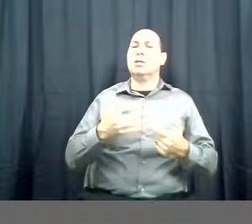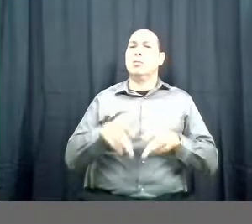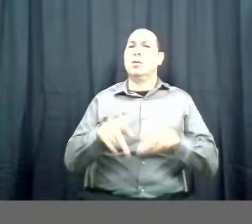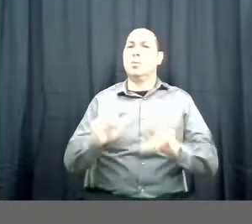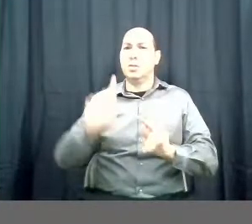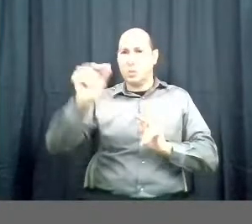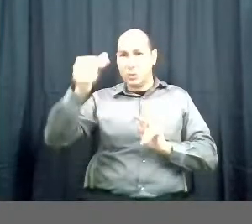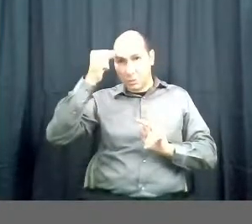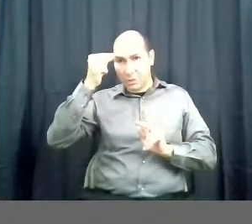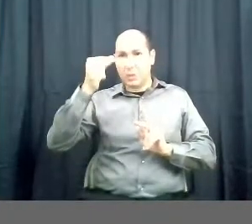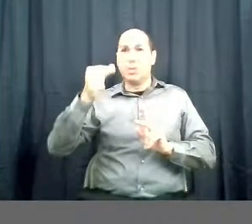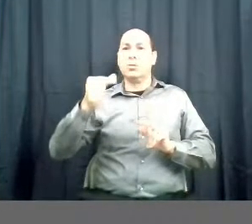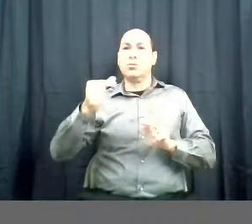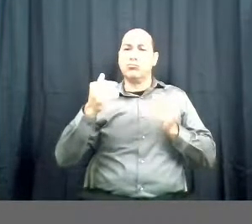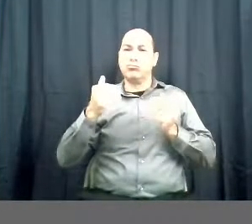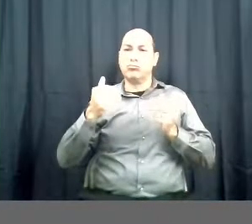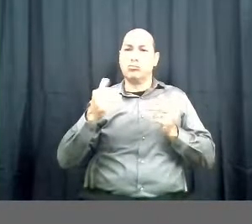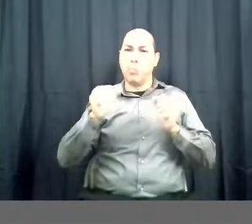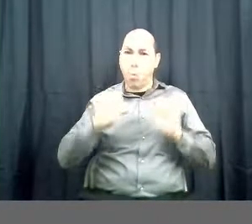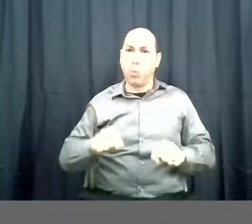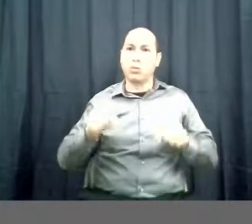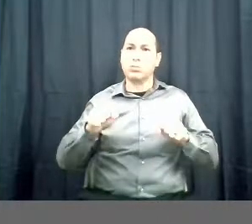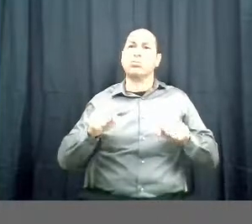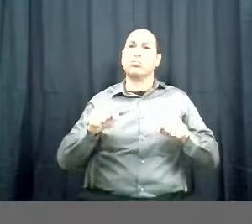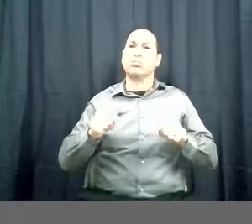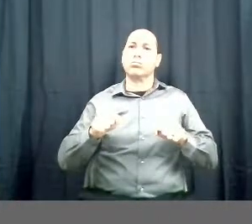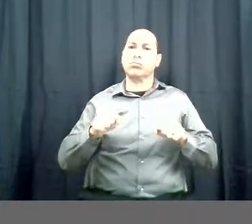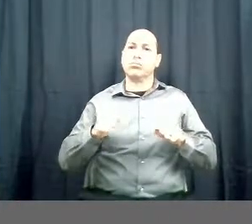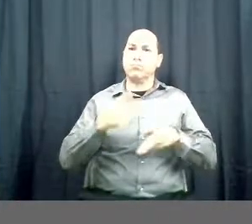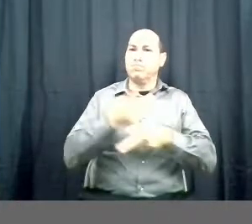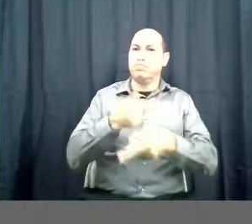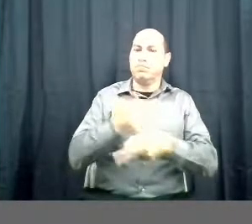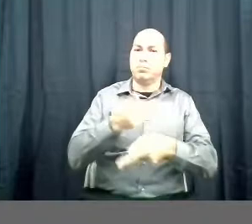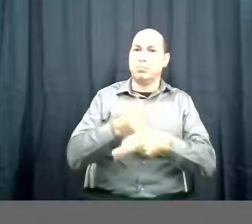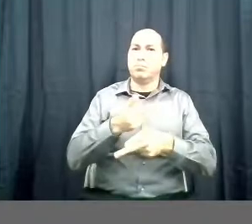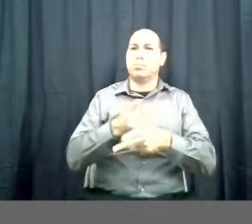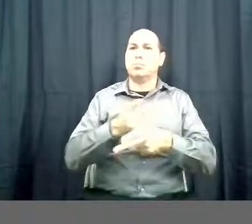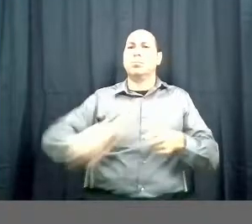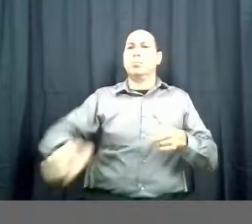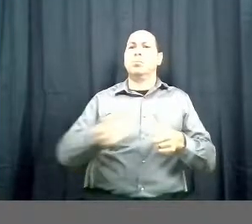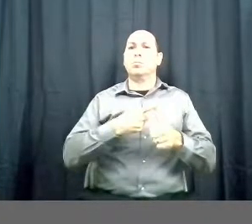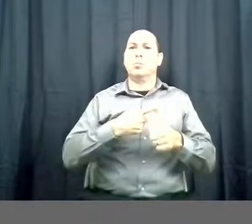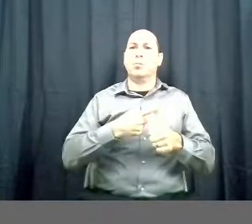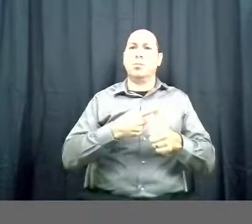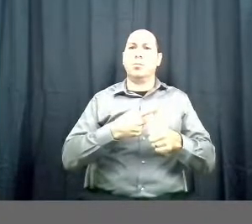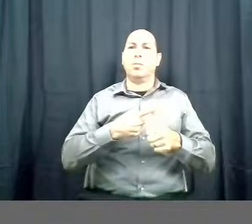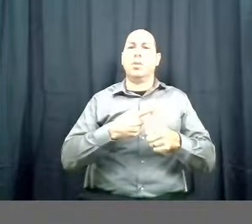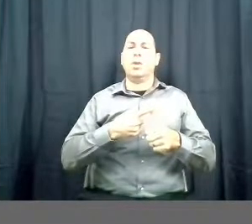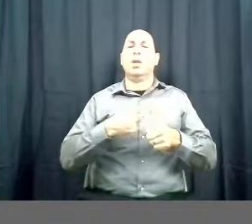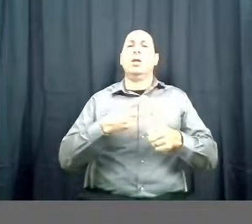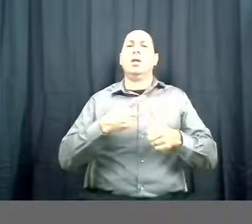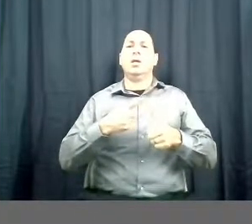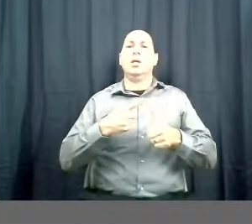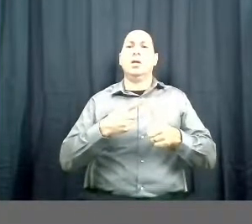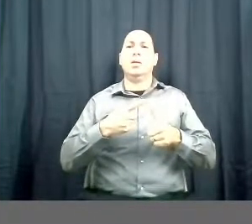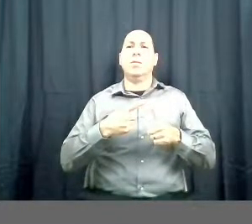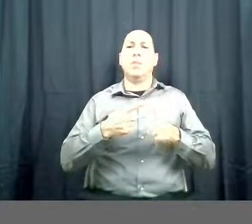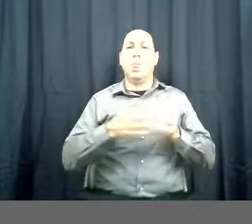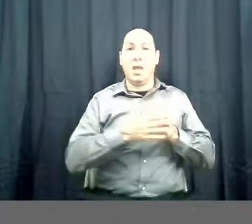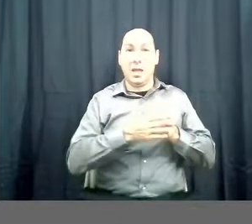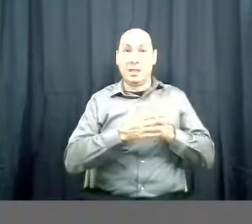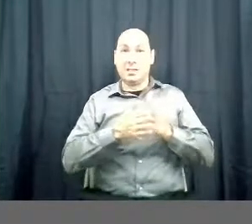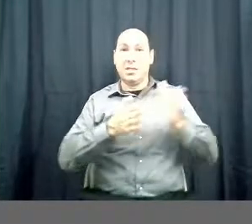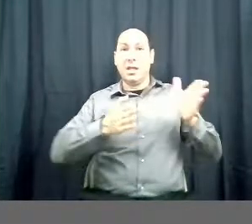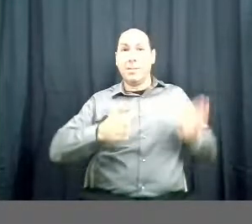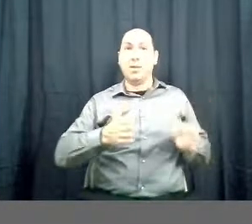government to taking action. The requirements were the following. First, to ensure that the expansion is temporary by using